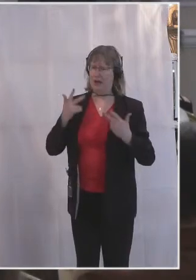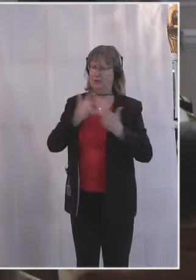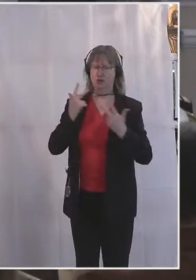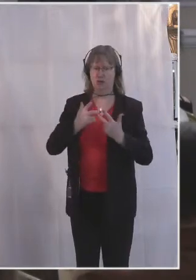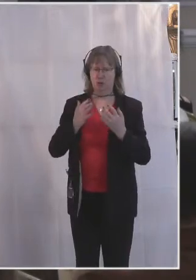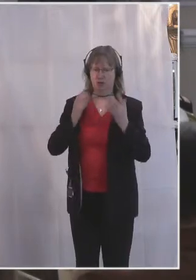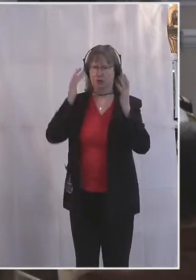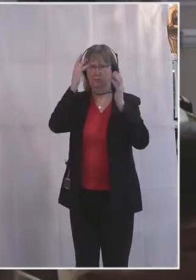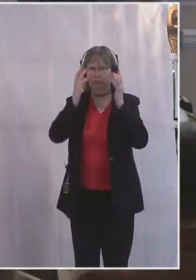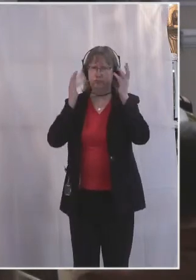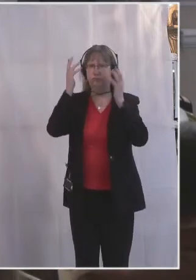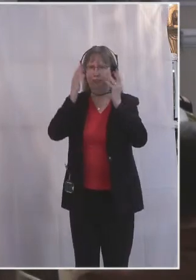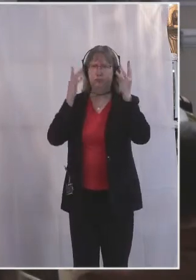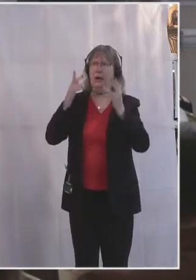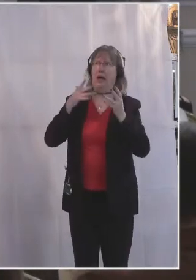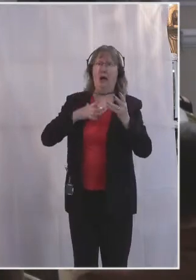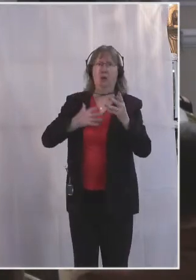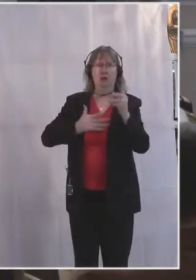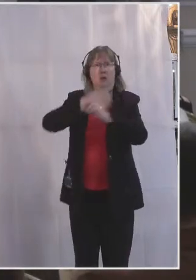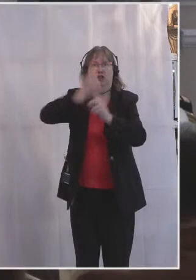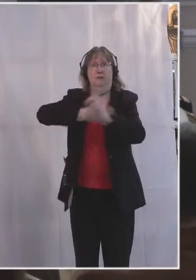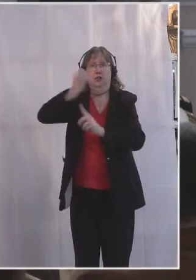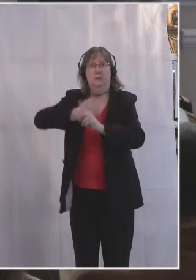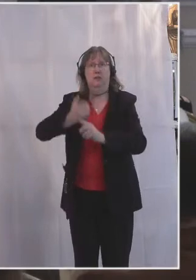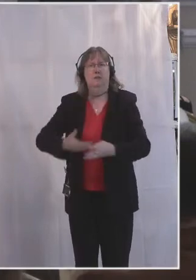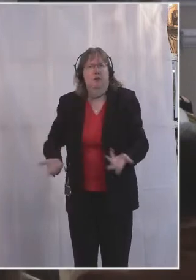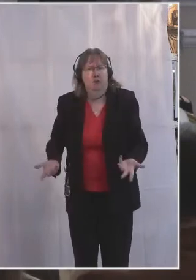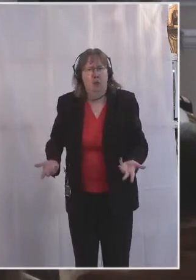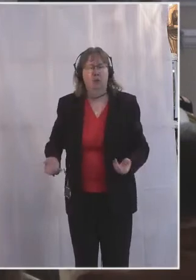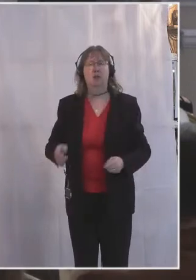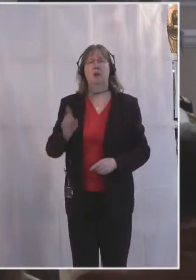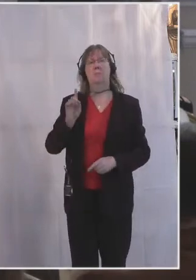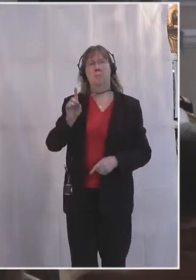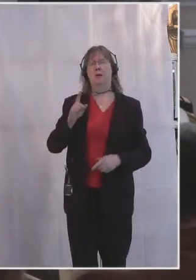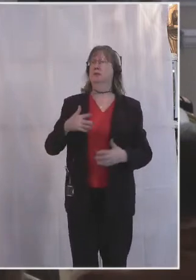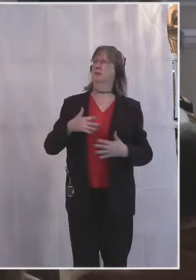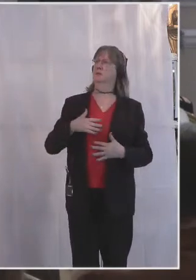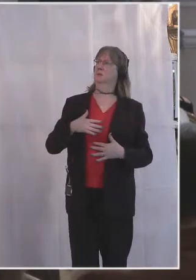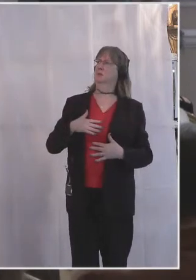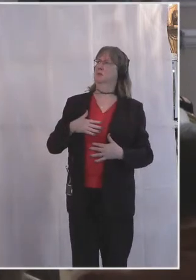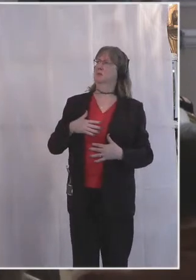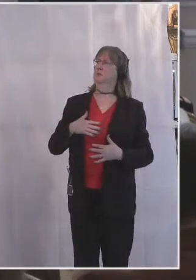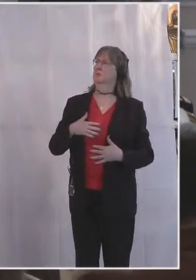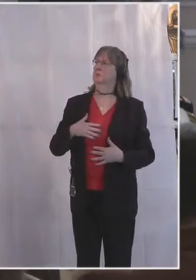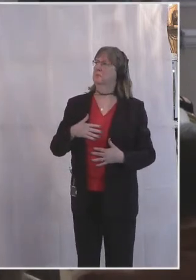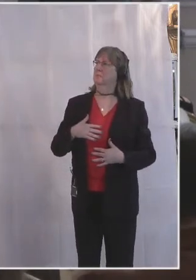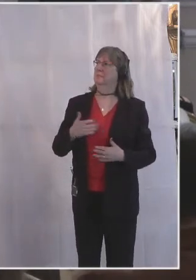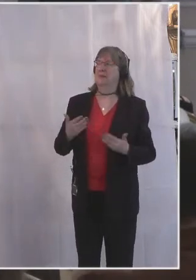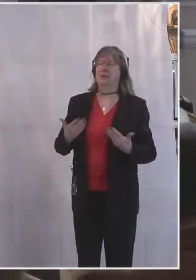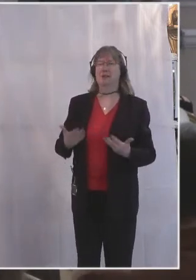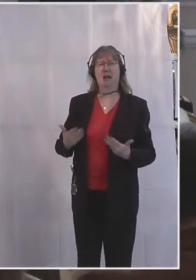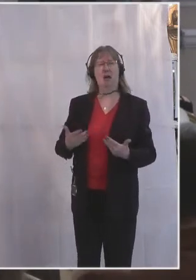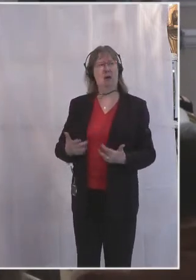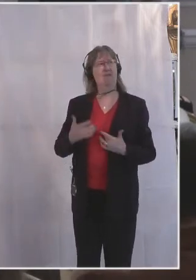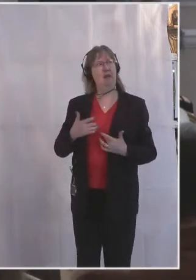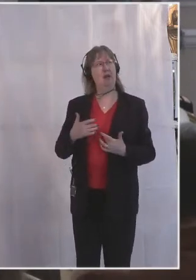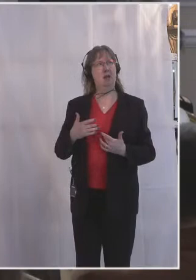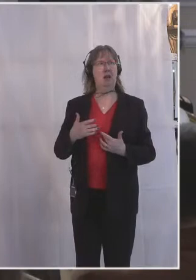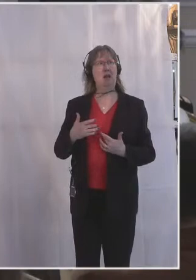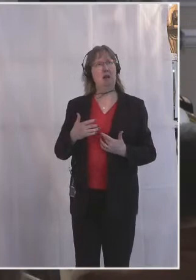certainly always want to do my very best. And I'm really quite comfortable within kind of